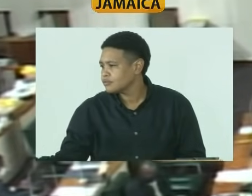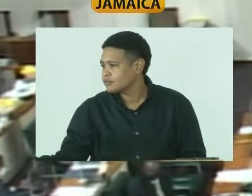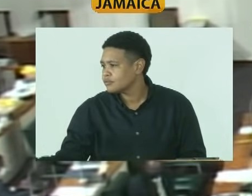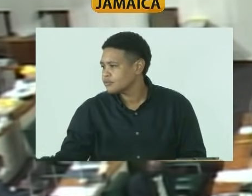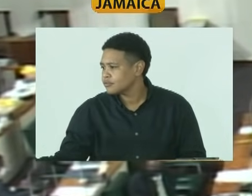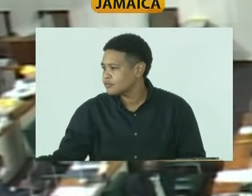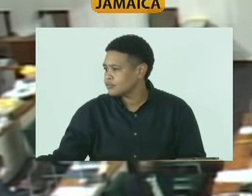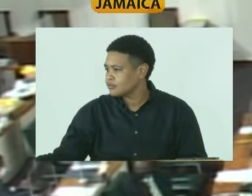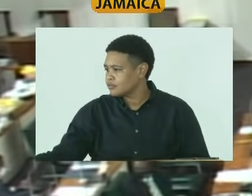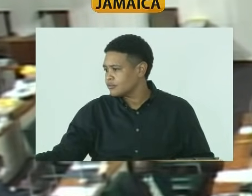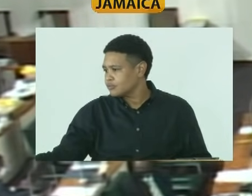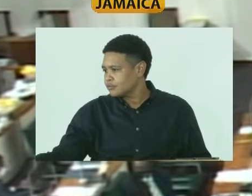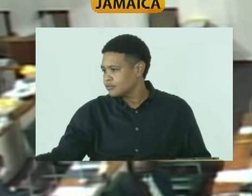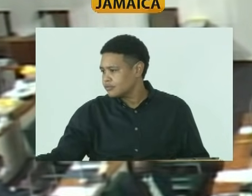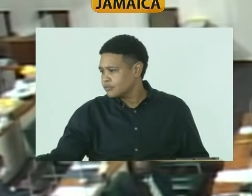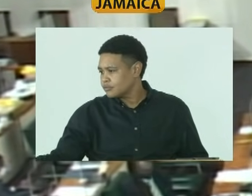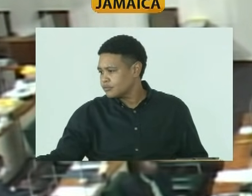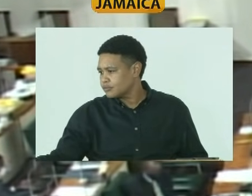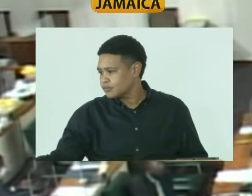Tamika.